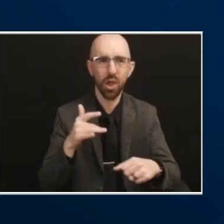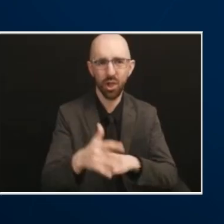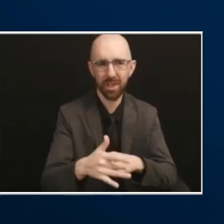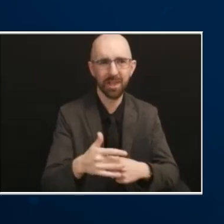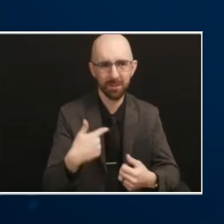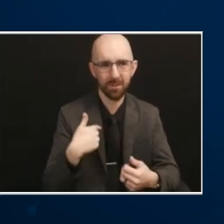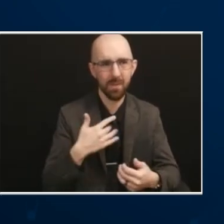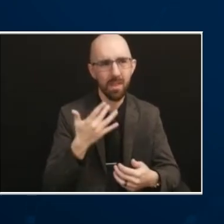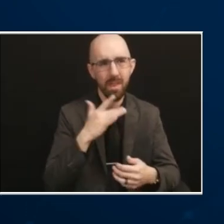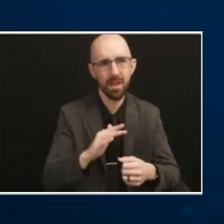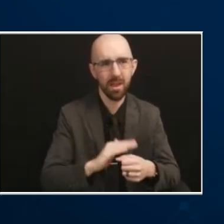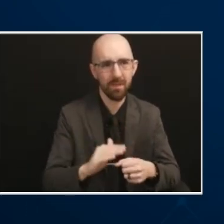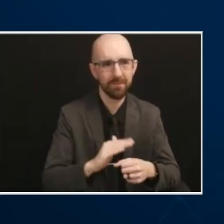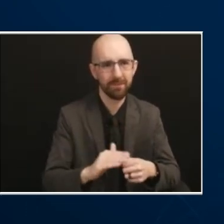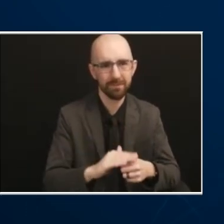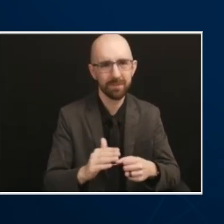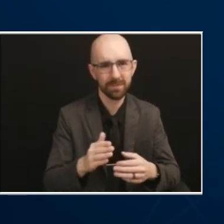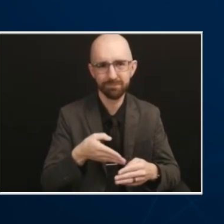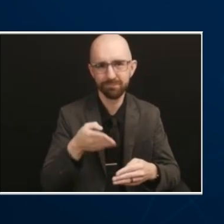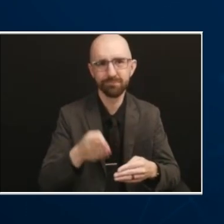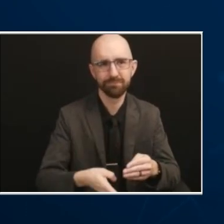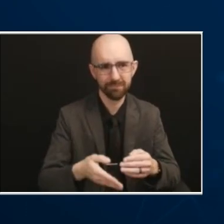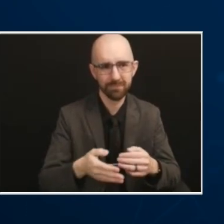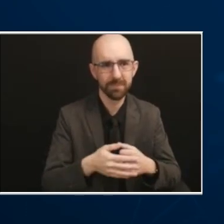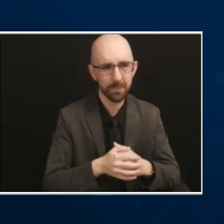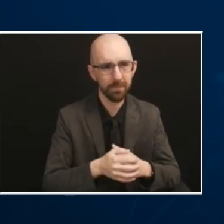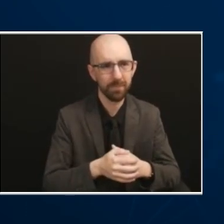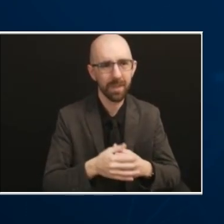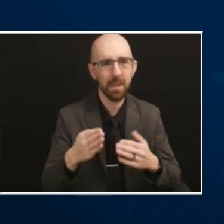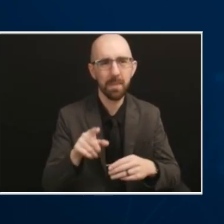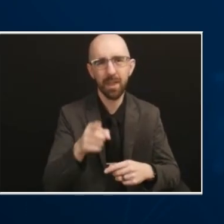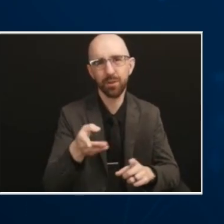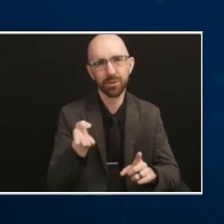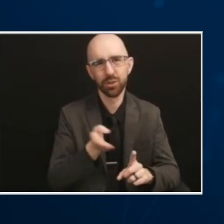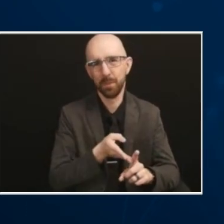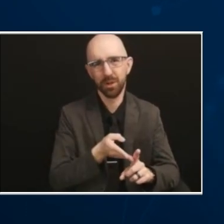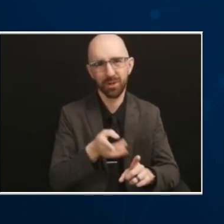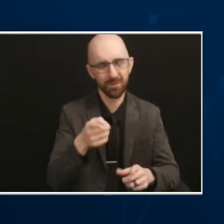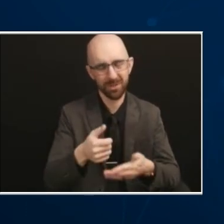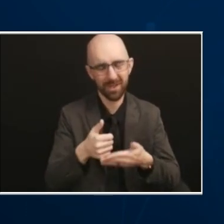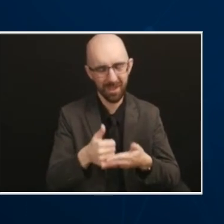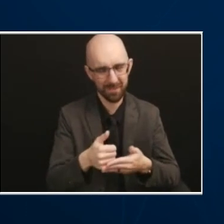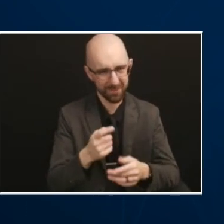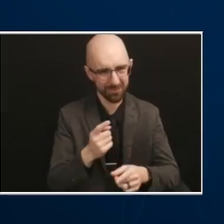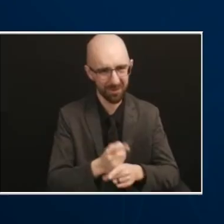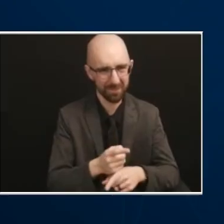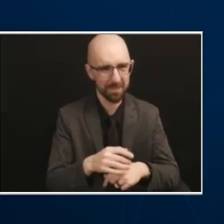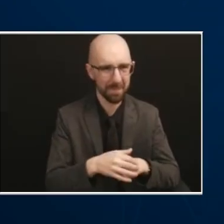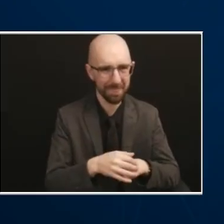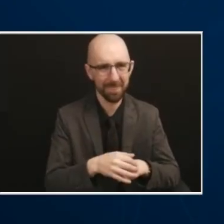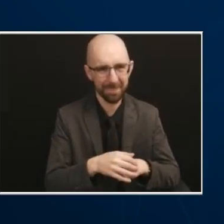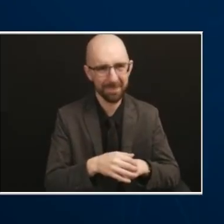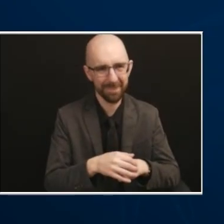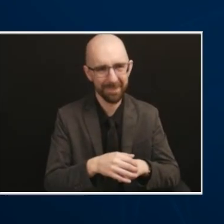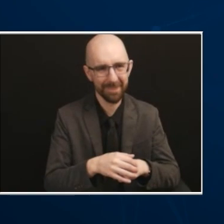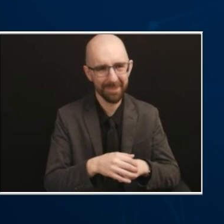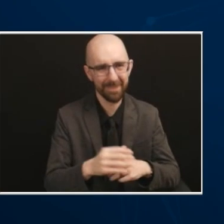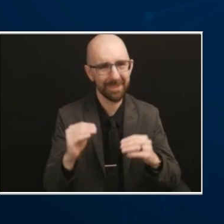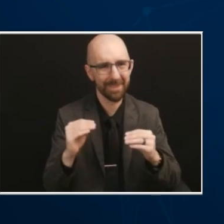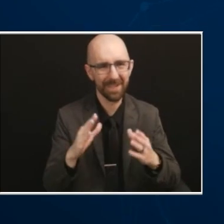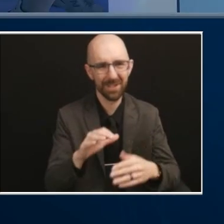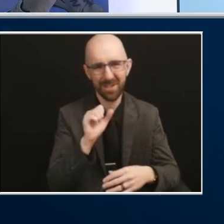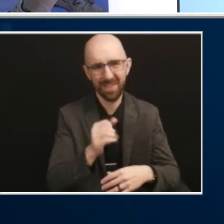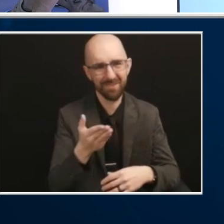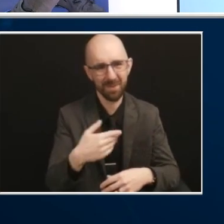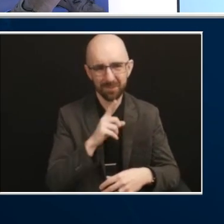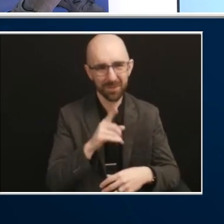to be able to finish that. And I bet you're a charmer, which helps, right? Maybe I just bet a your little bit. teachers love you. Is that your